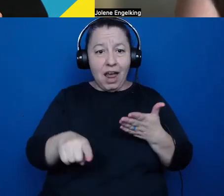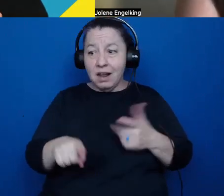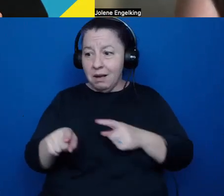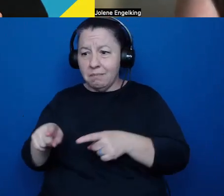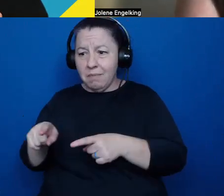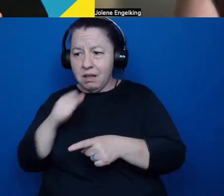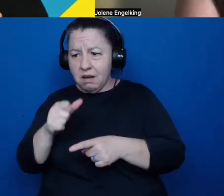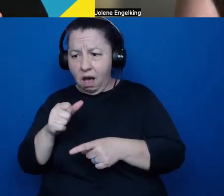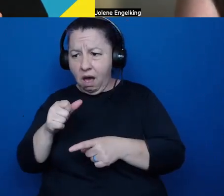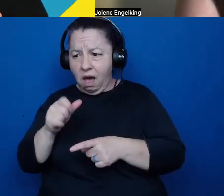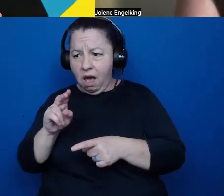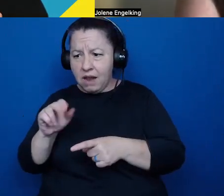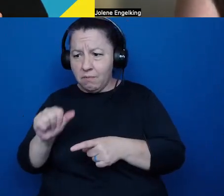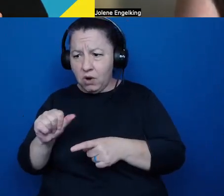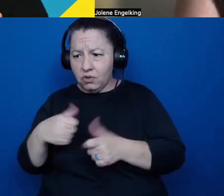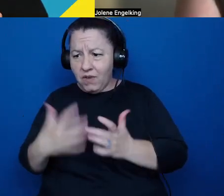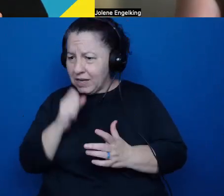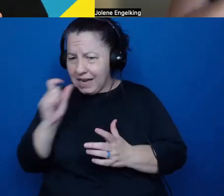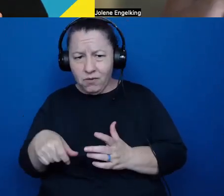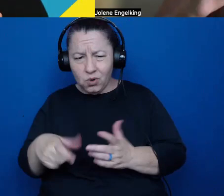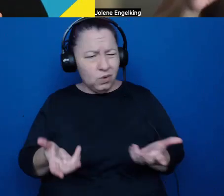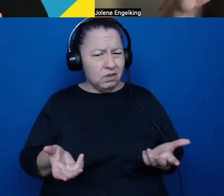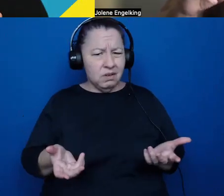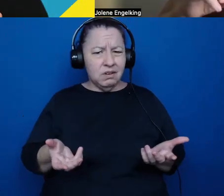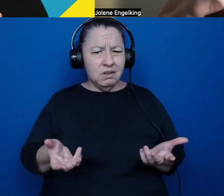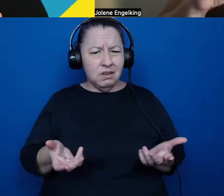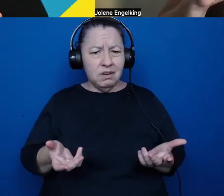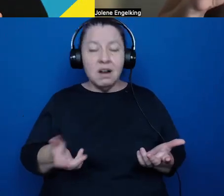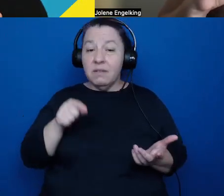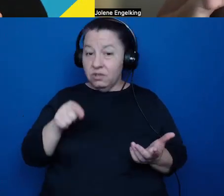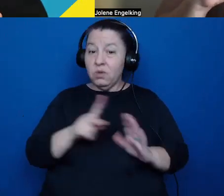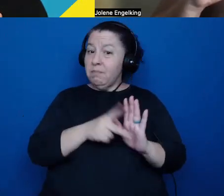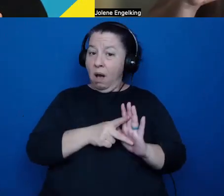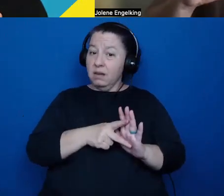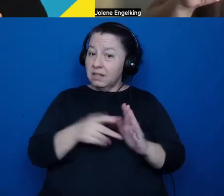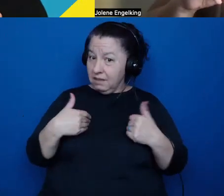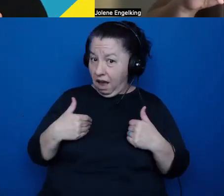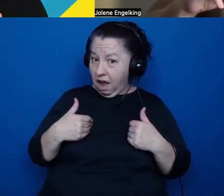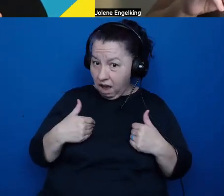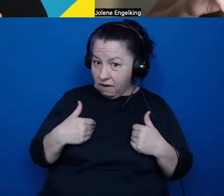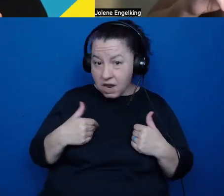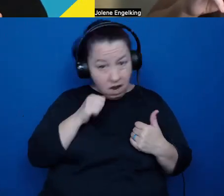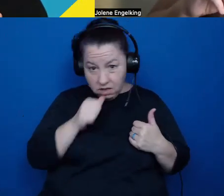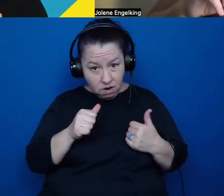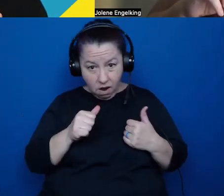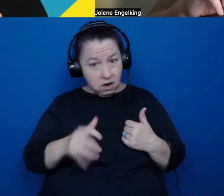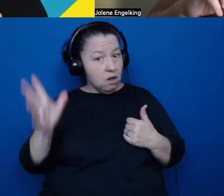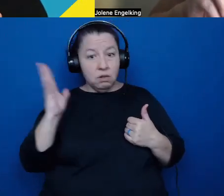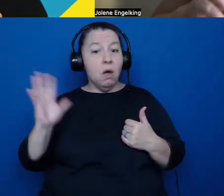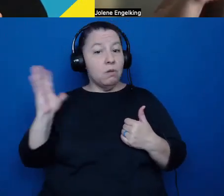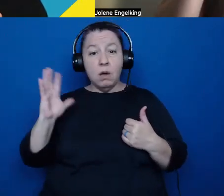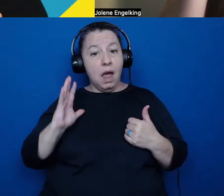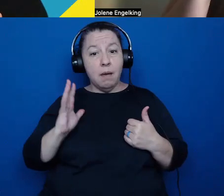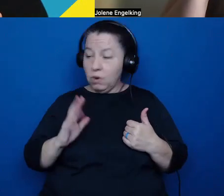to. And so these policies exist, and these are not like long time ago sorts of things, right? You